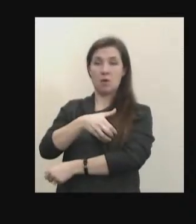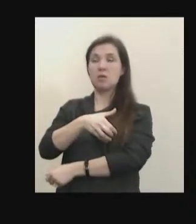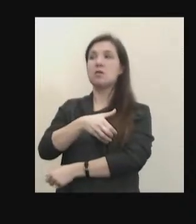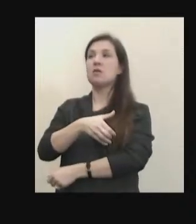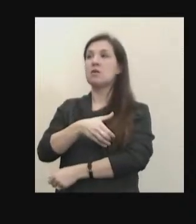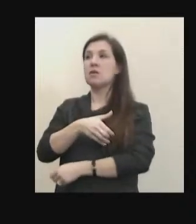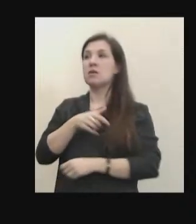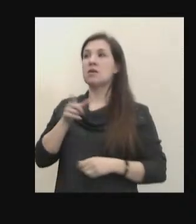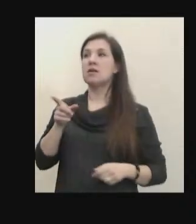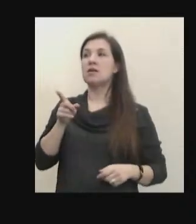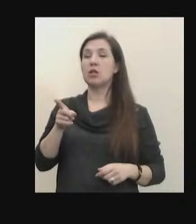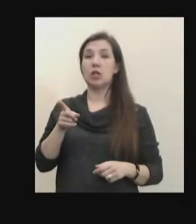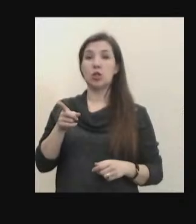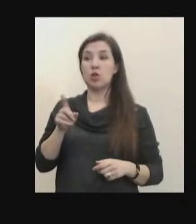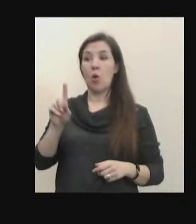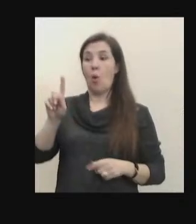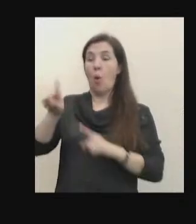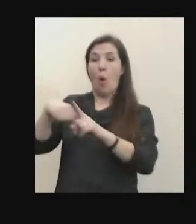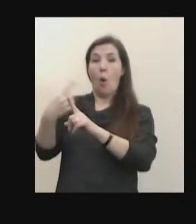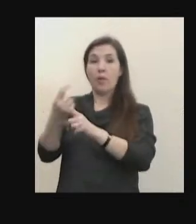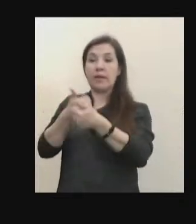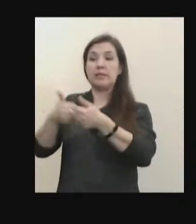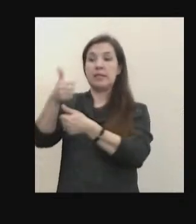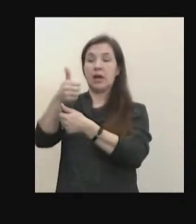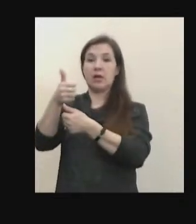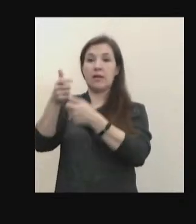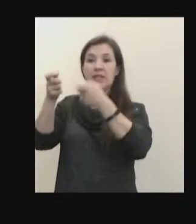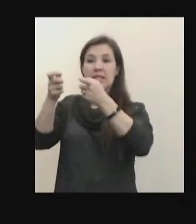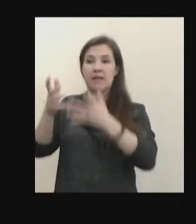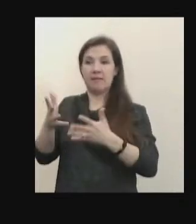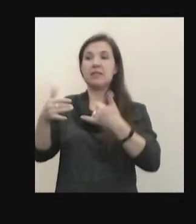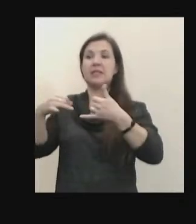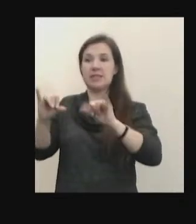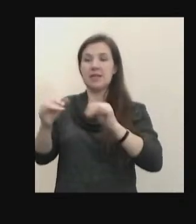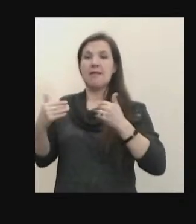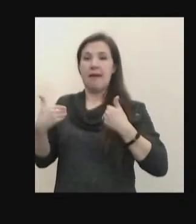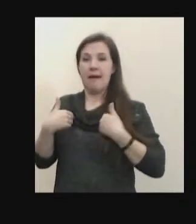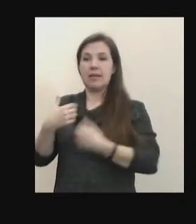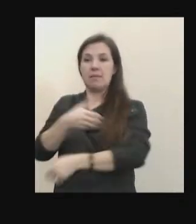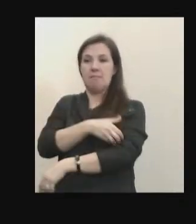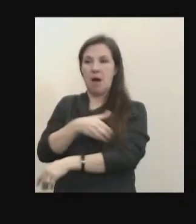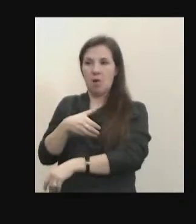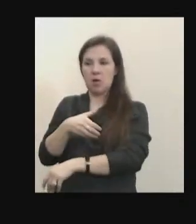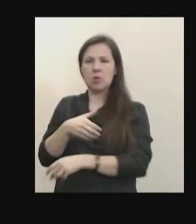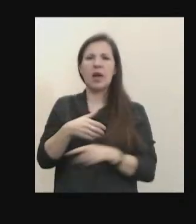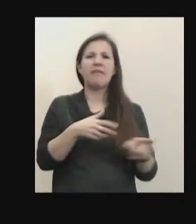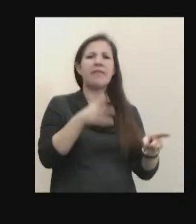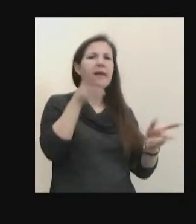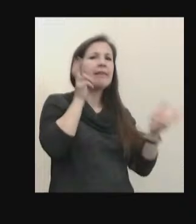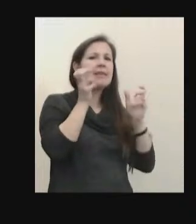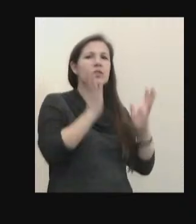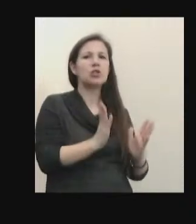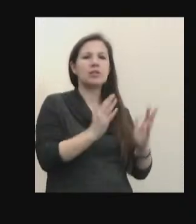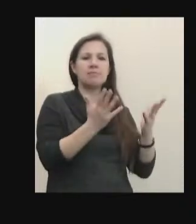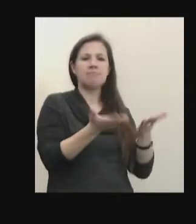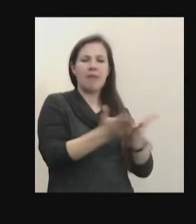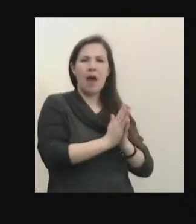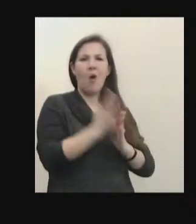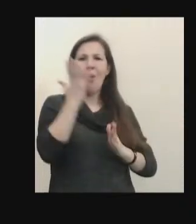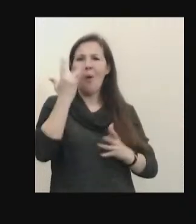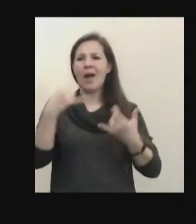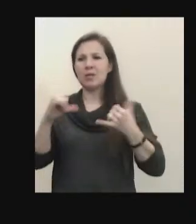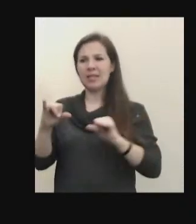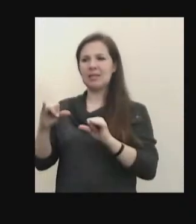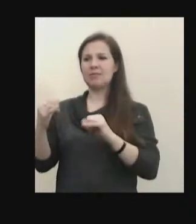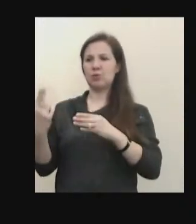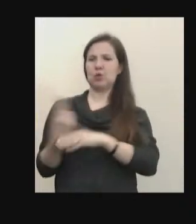only county executive in the region that still has these powers, and we've got listeners asking, why are you still using these powers when others have